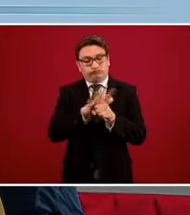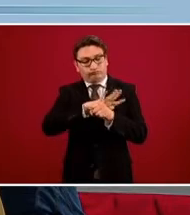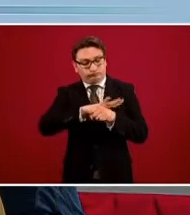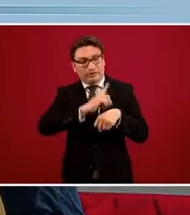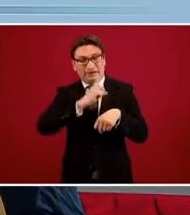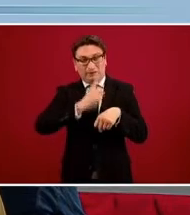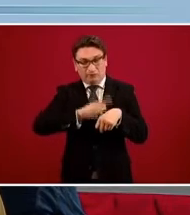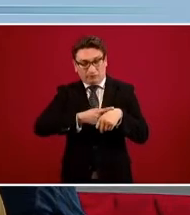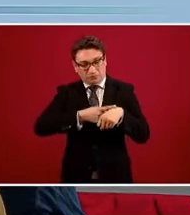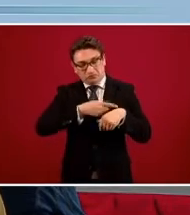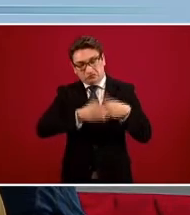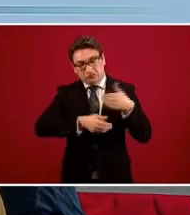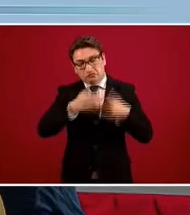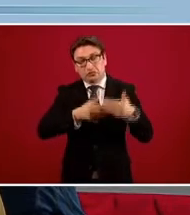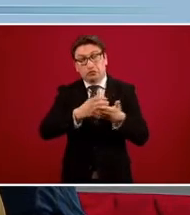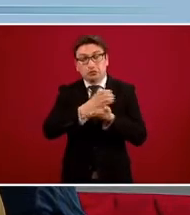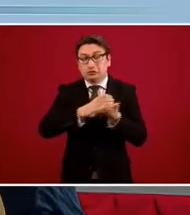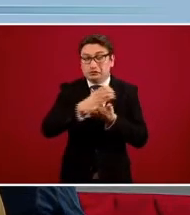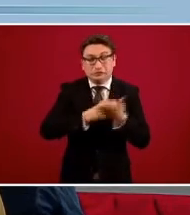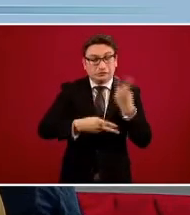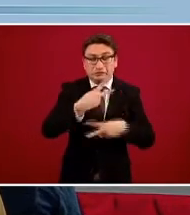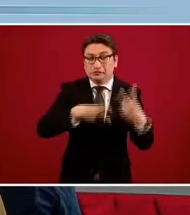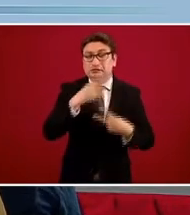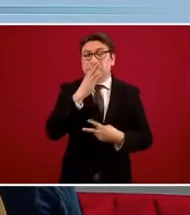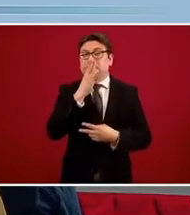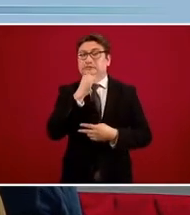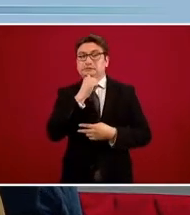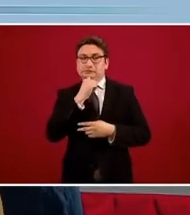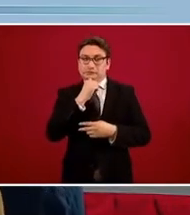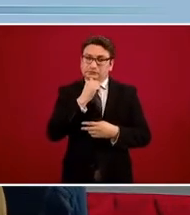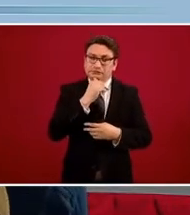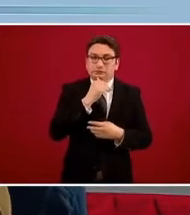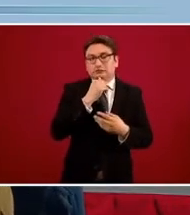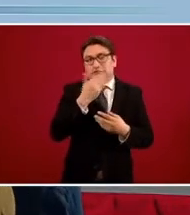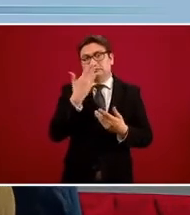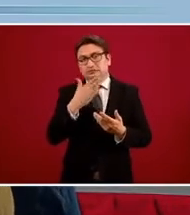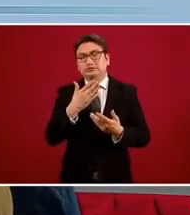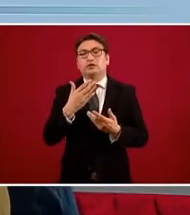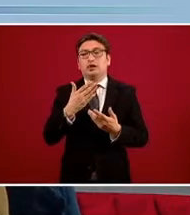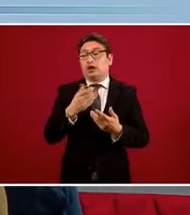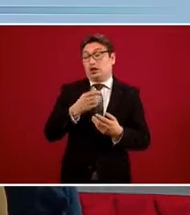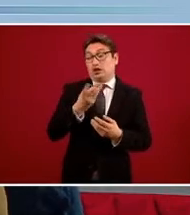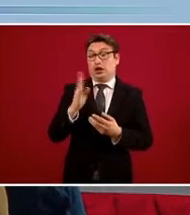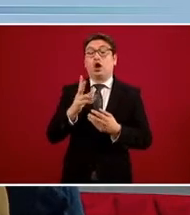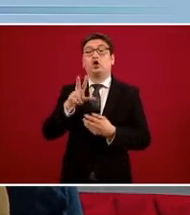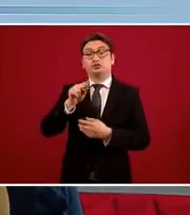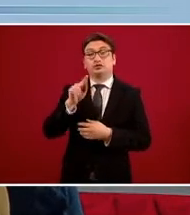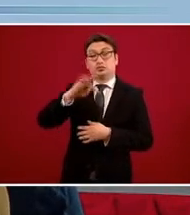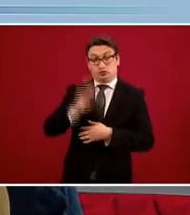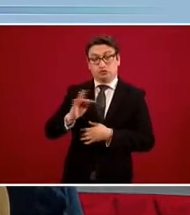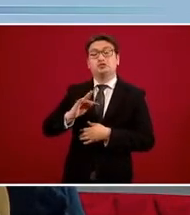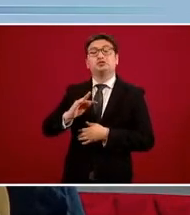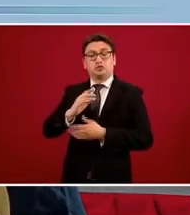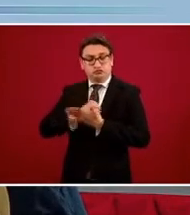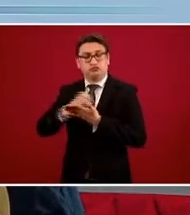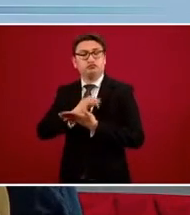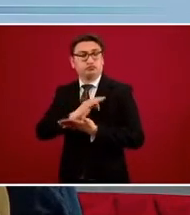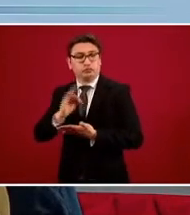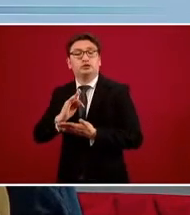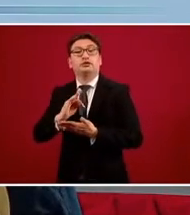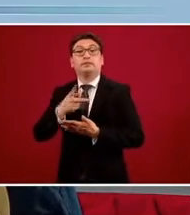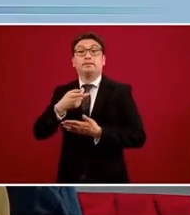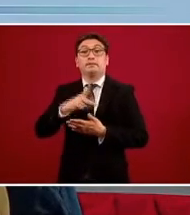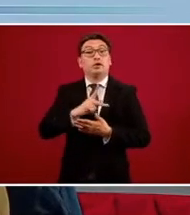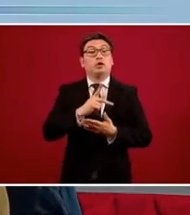The unfortunate fatal outcome of the disease in those cases in which the patients